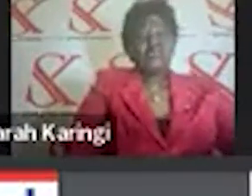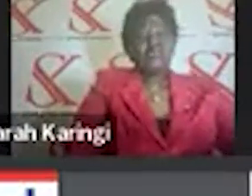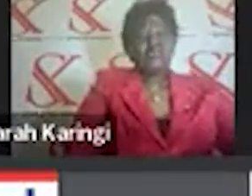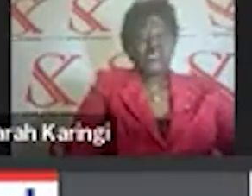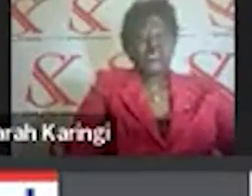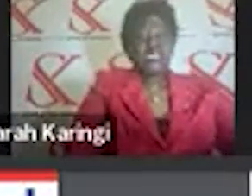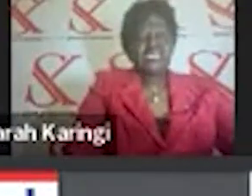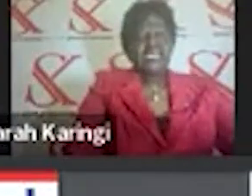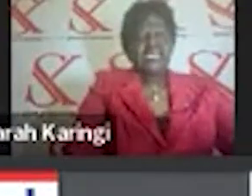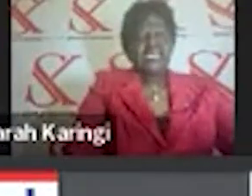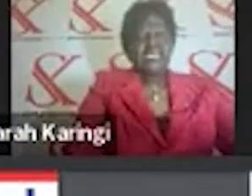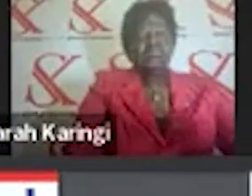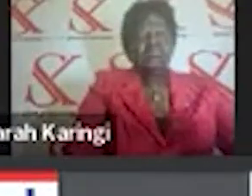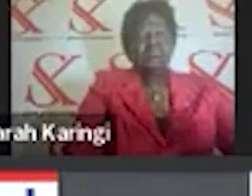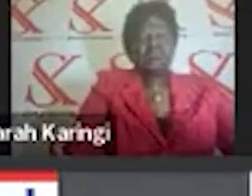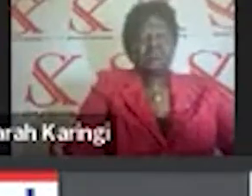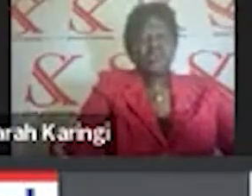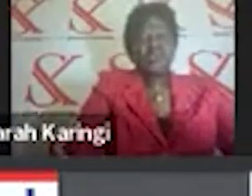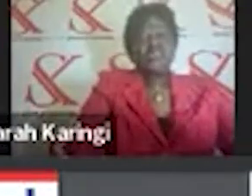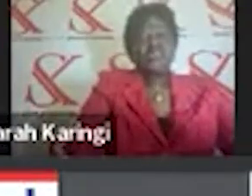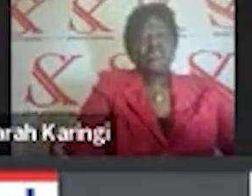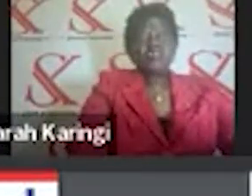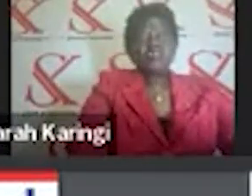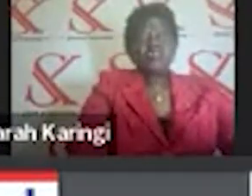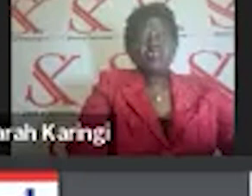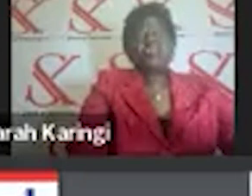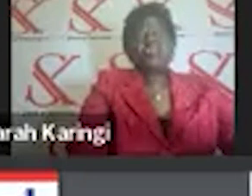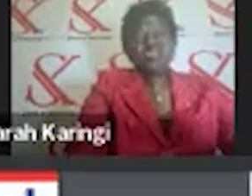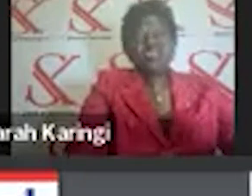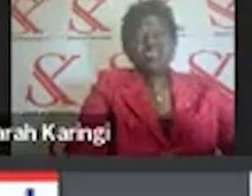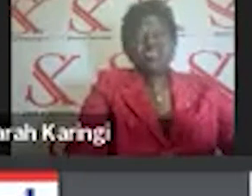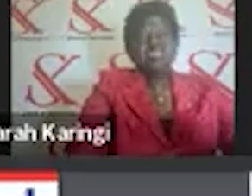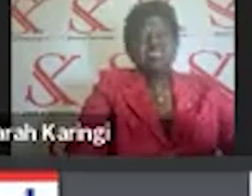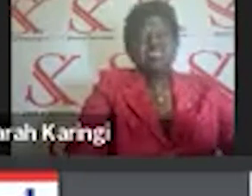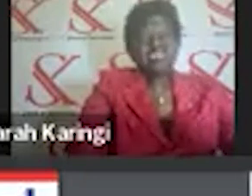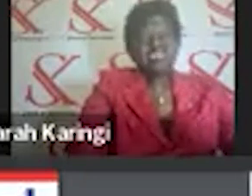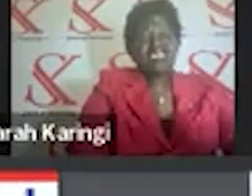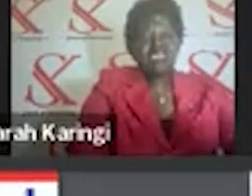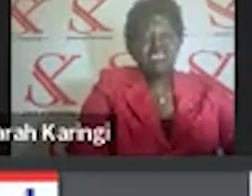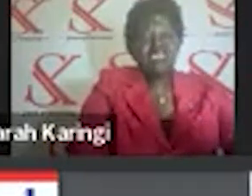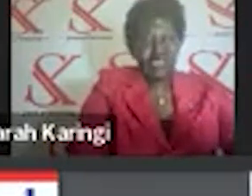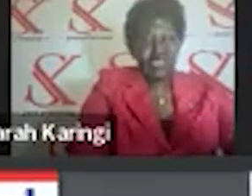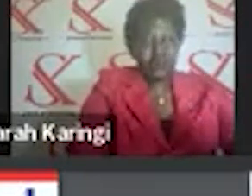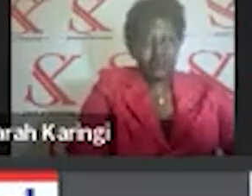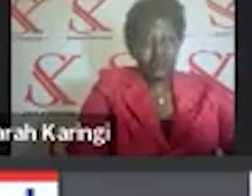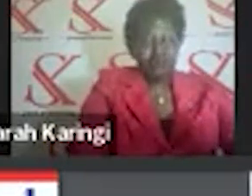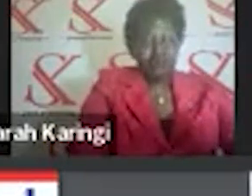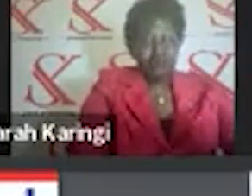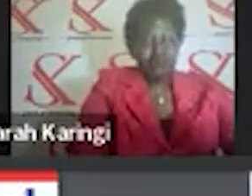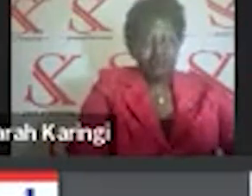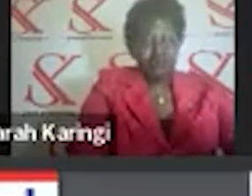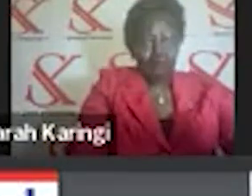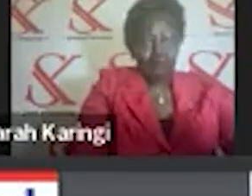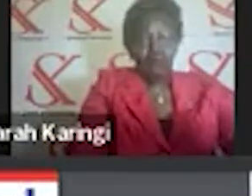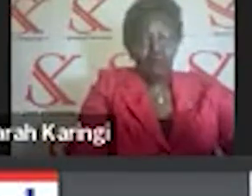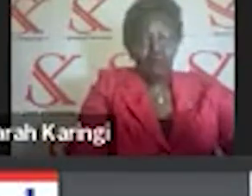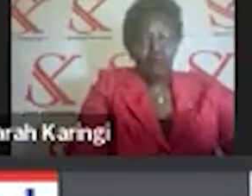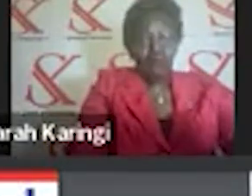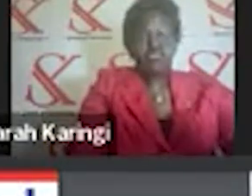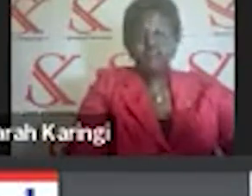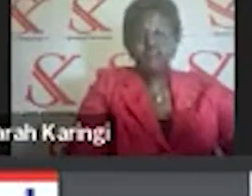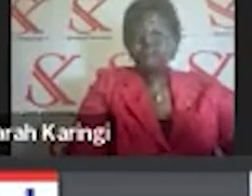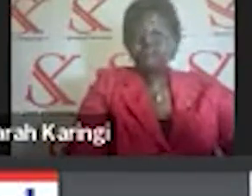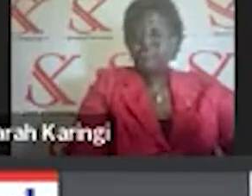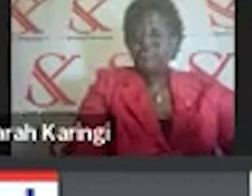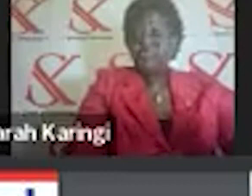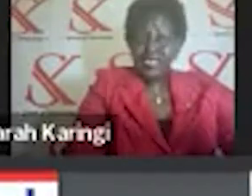about connections. After you connect with someone, you need to develop that relationship with people, with those